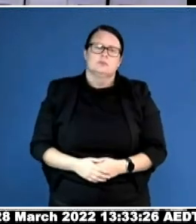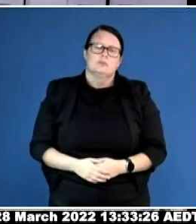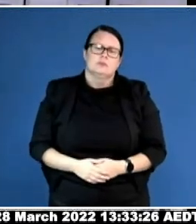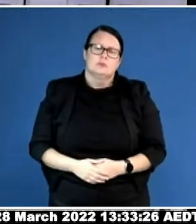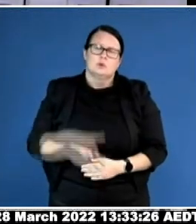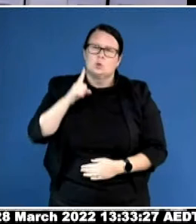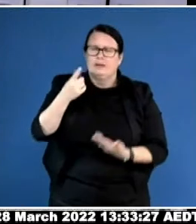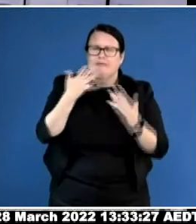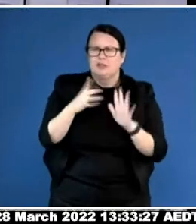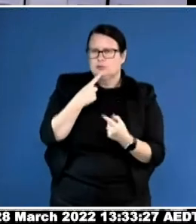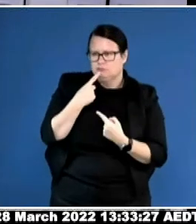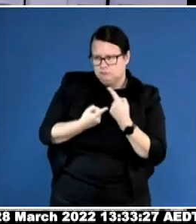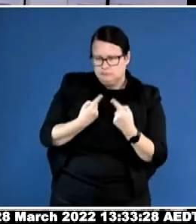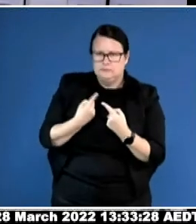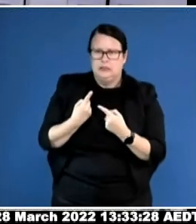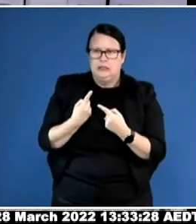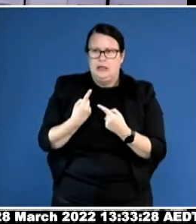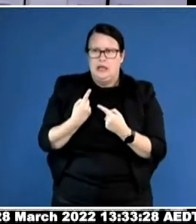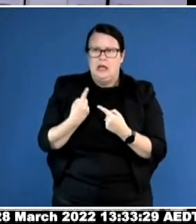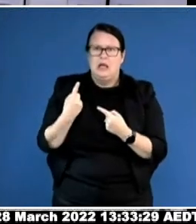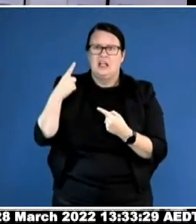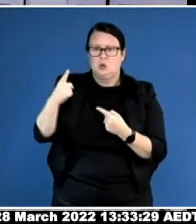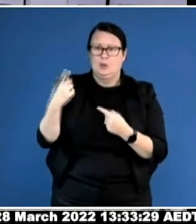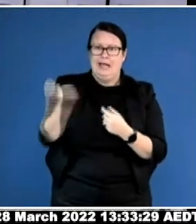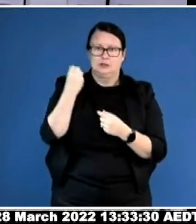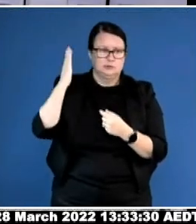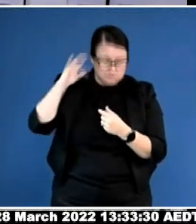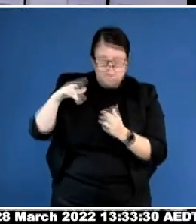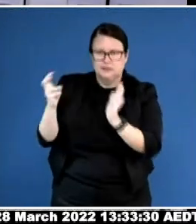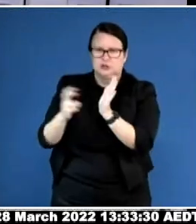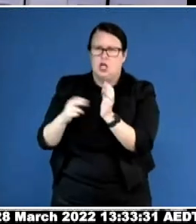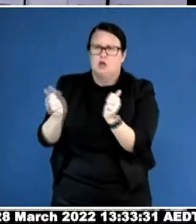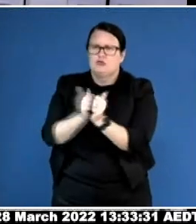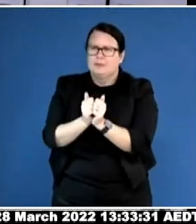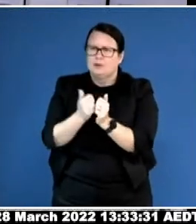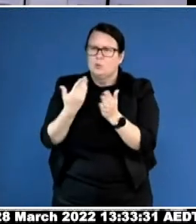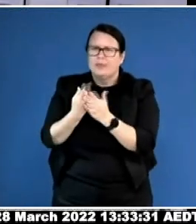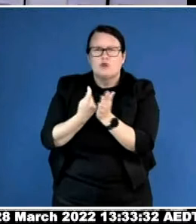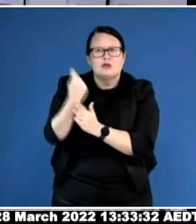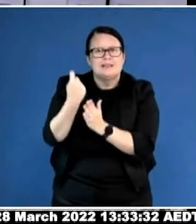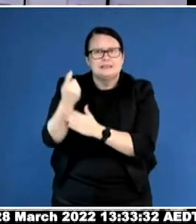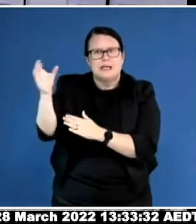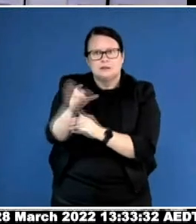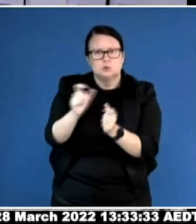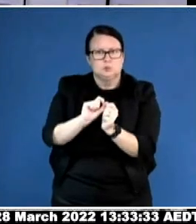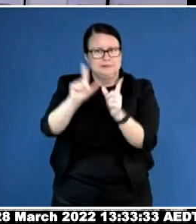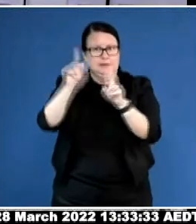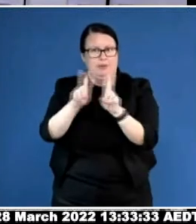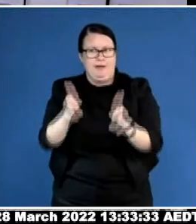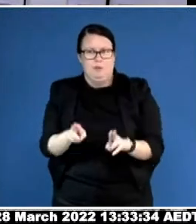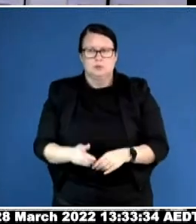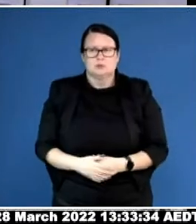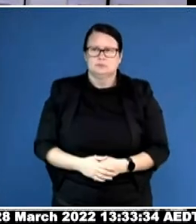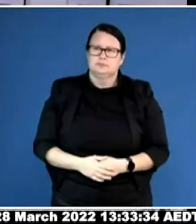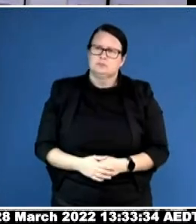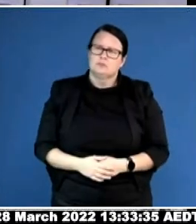were forced to sign an agreement with, I think, an estate agent to put the house on the market. I'm